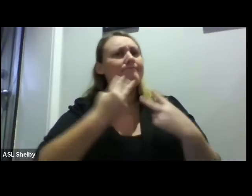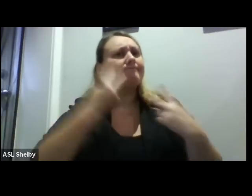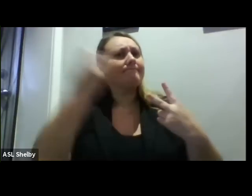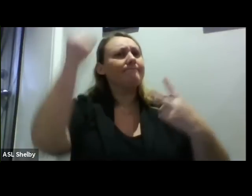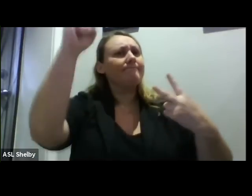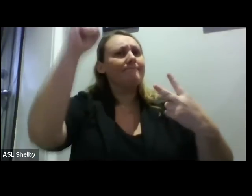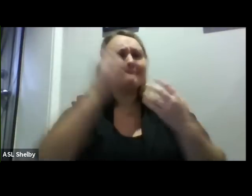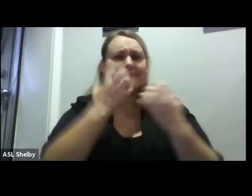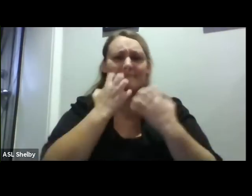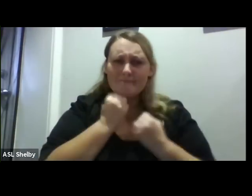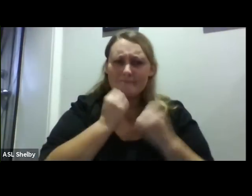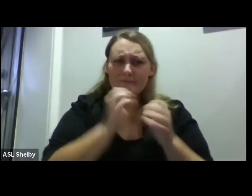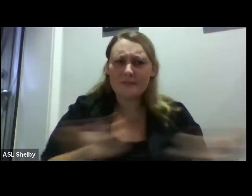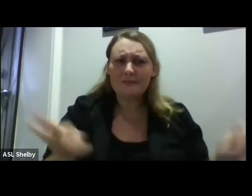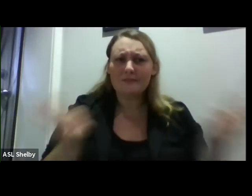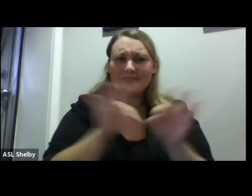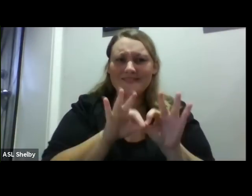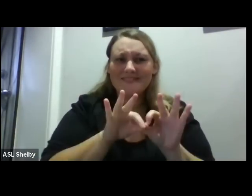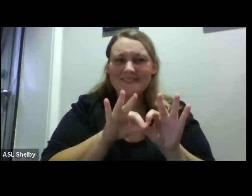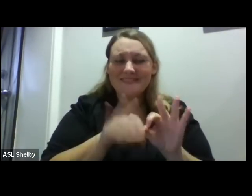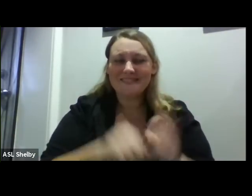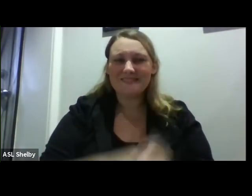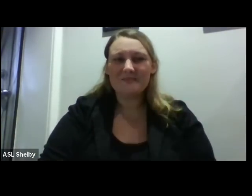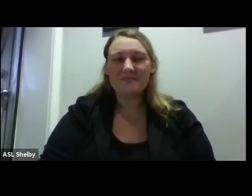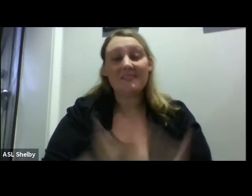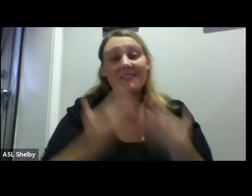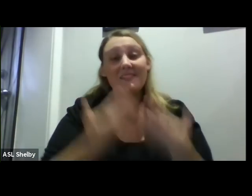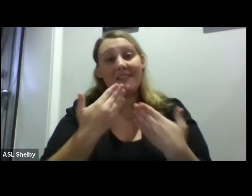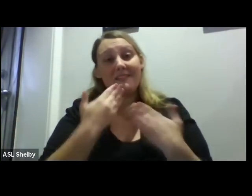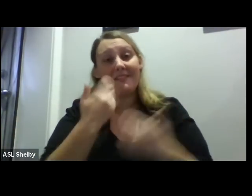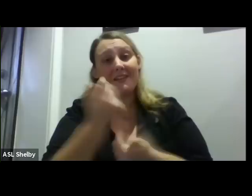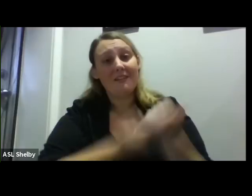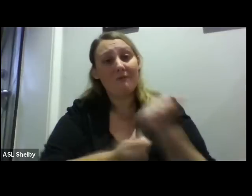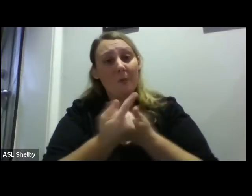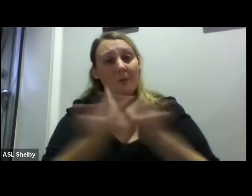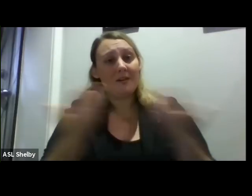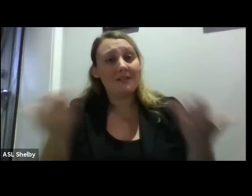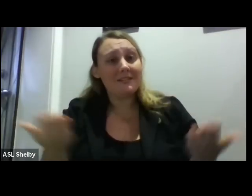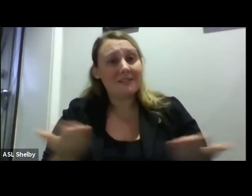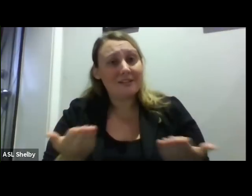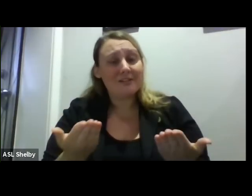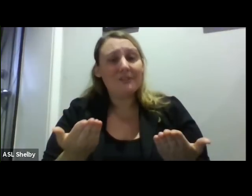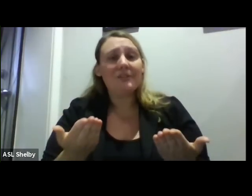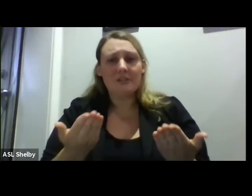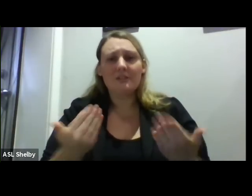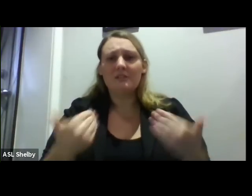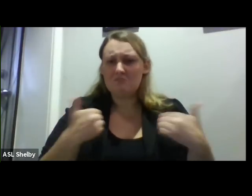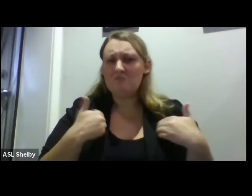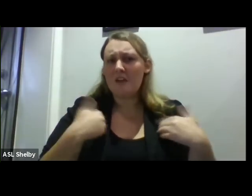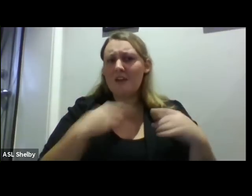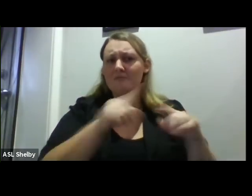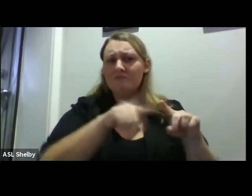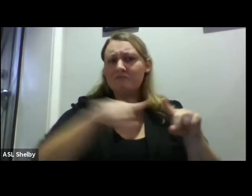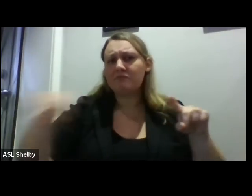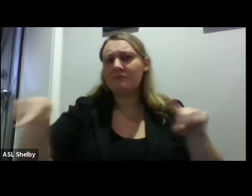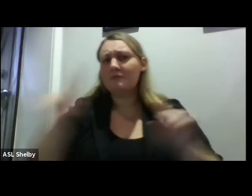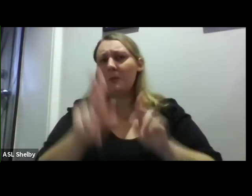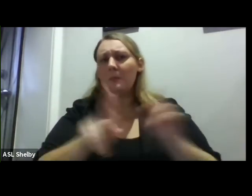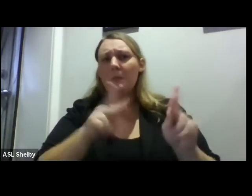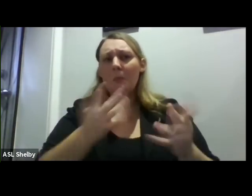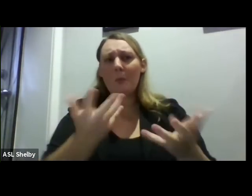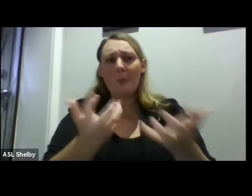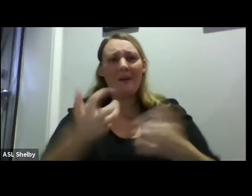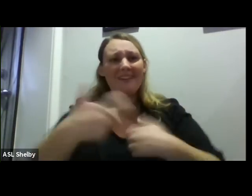I thank everyone here. I know we have a couple of panelists, and I want to give everybody the opportunity to speak. I thank everyone for giving me